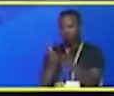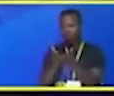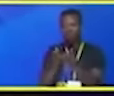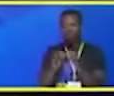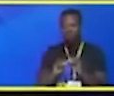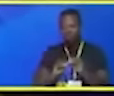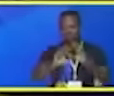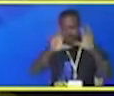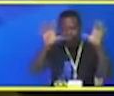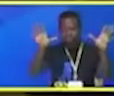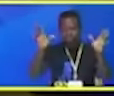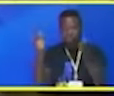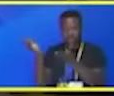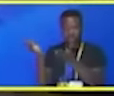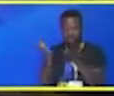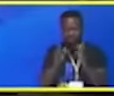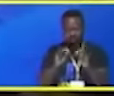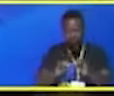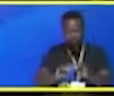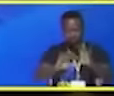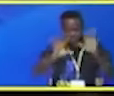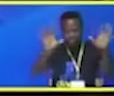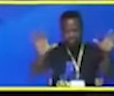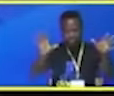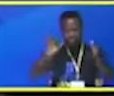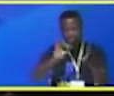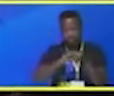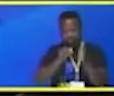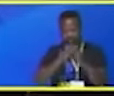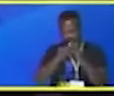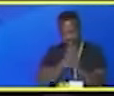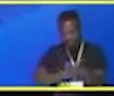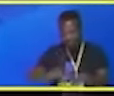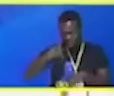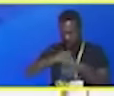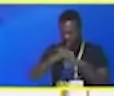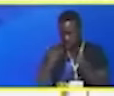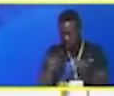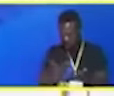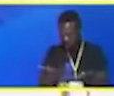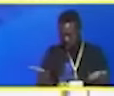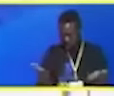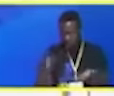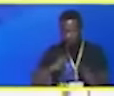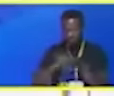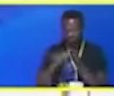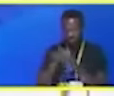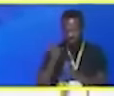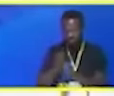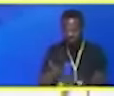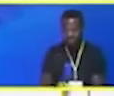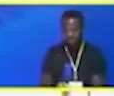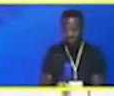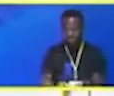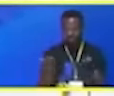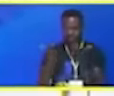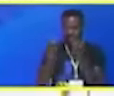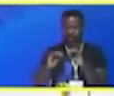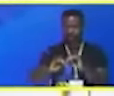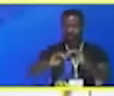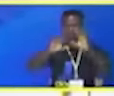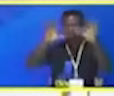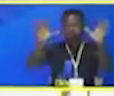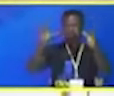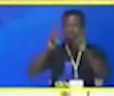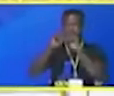illumination. It brings enlightenment. And in this kingdom, we only arise and we shine to the degree to which our